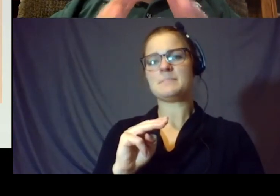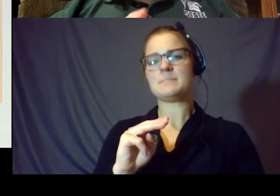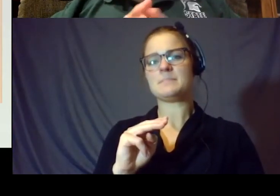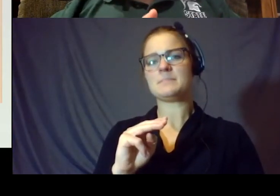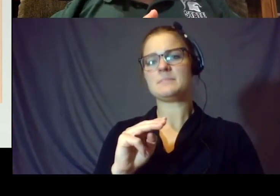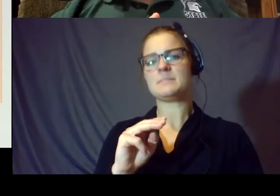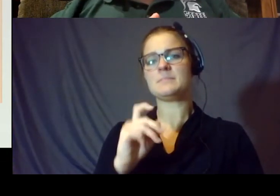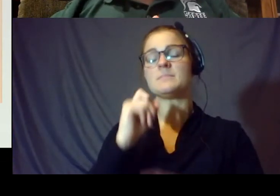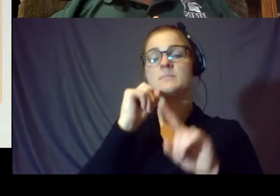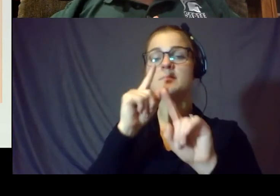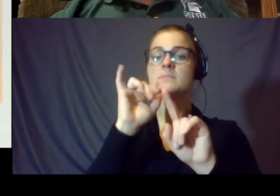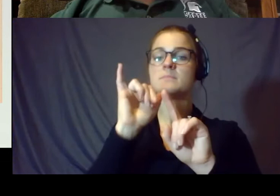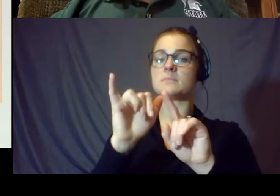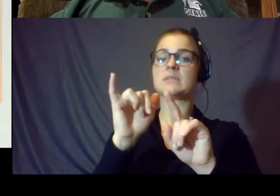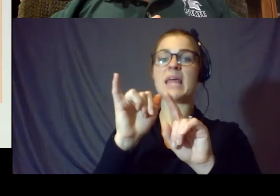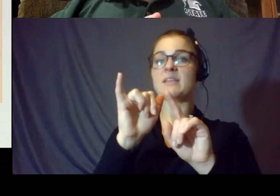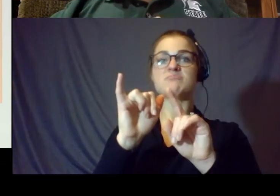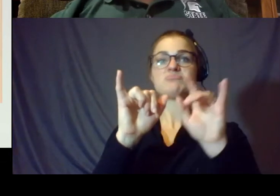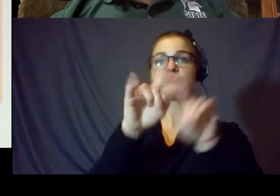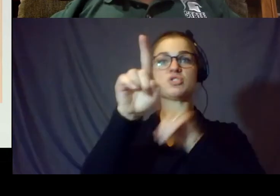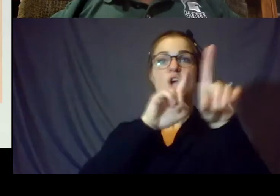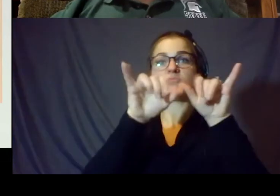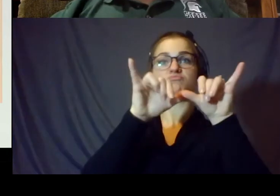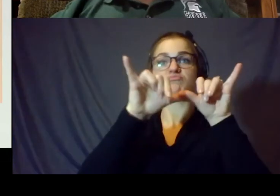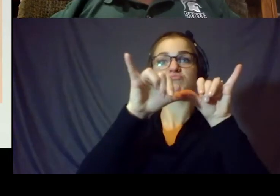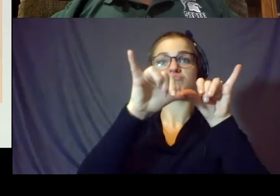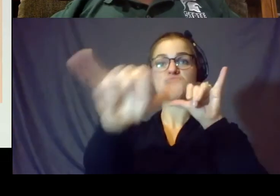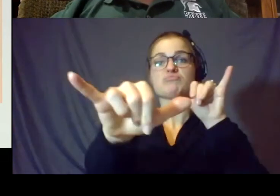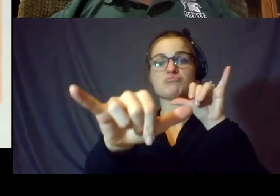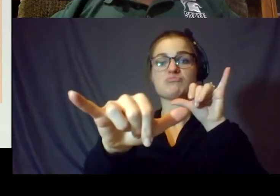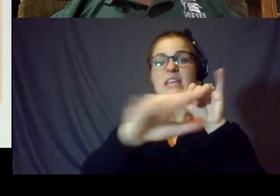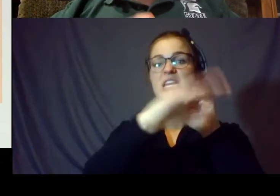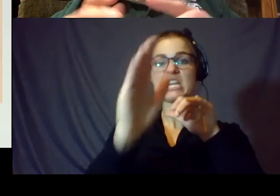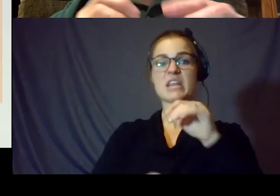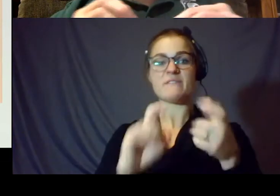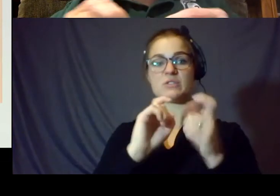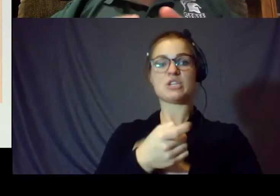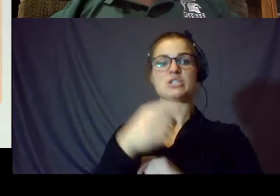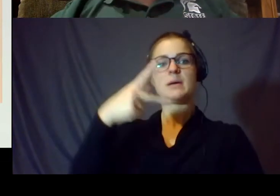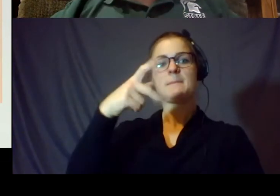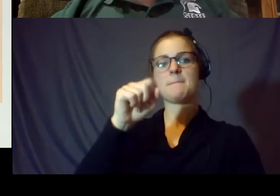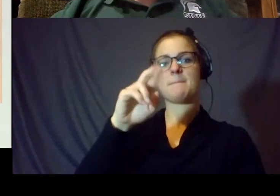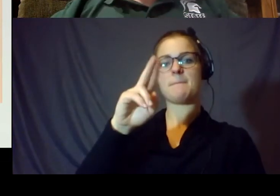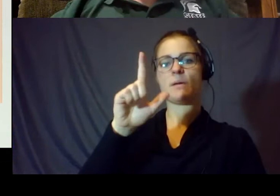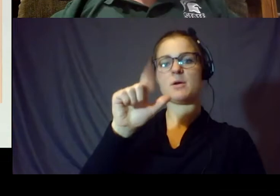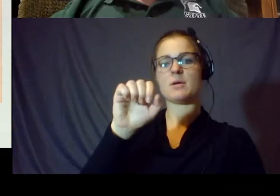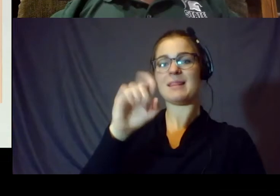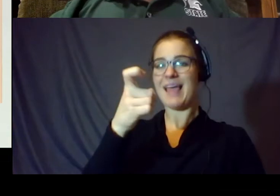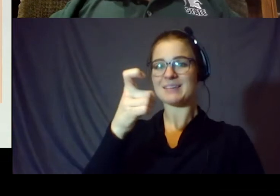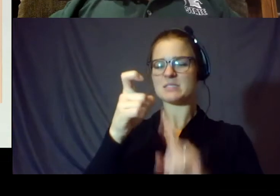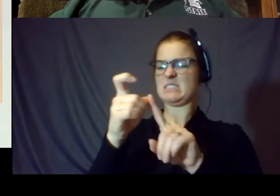the position of this never changed, and the parallax was never measurable. Parallax is a way to try to measure the distance of the